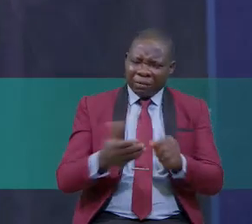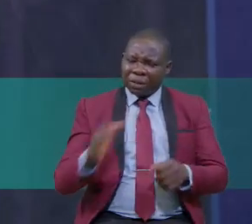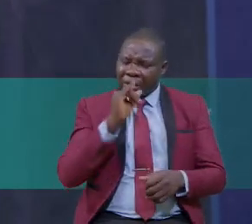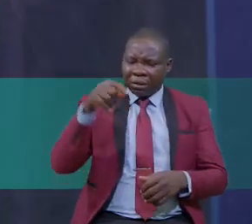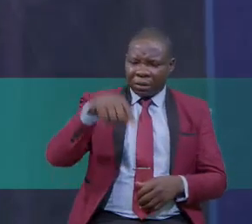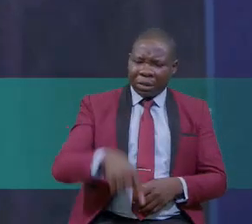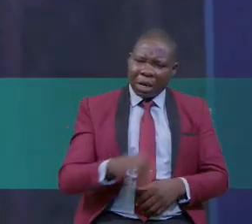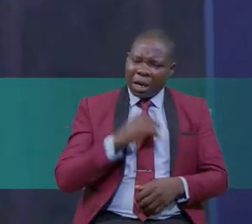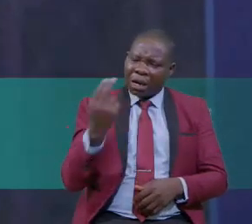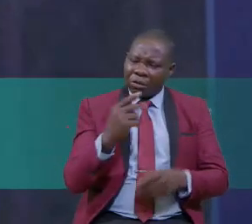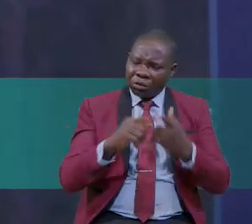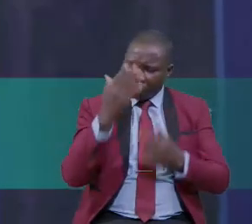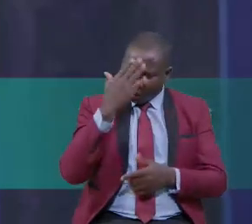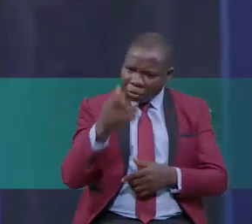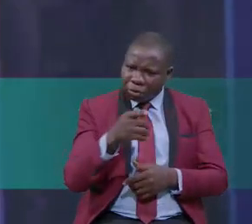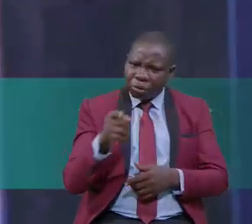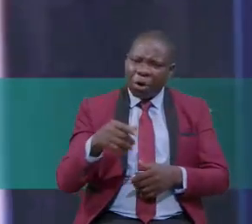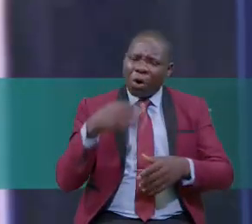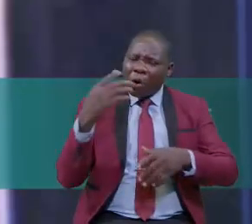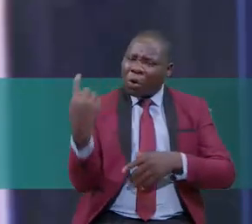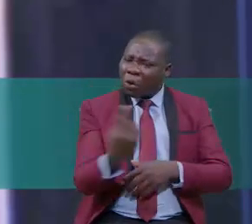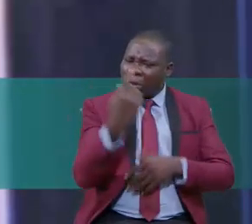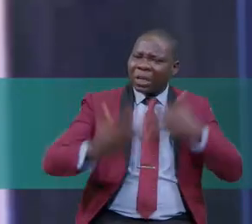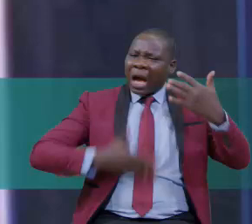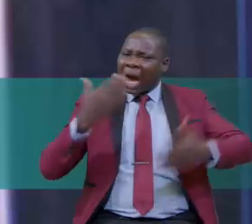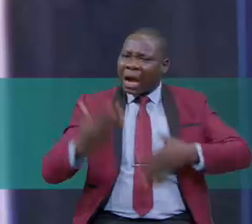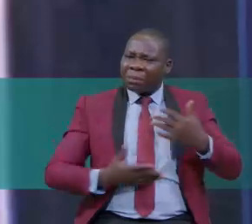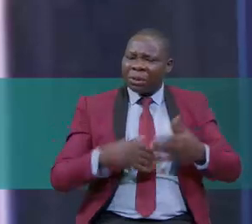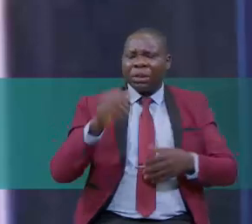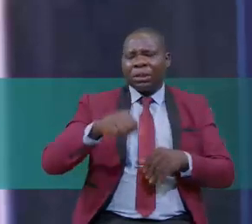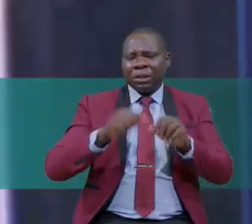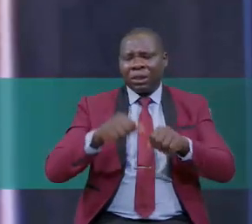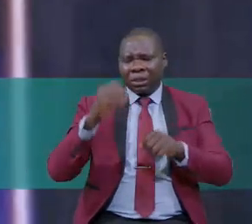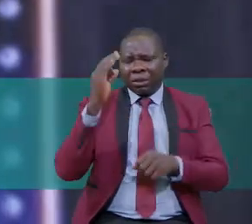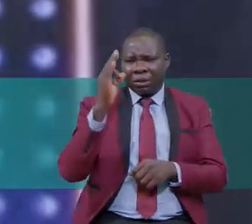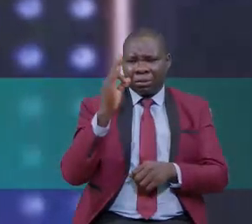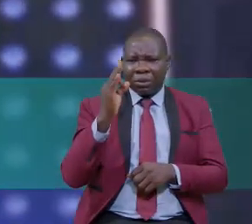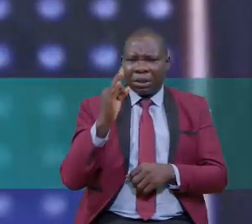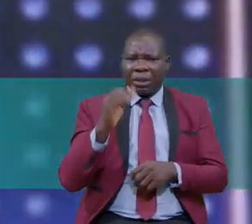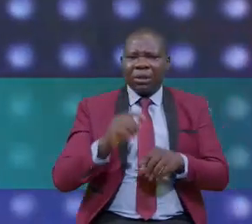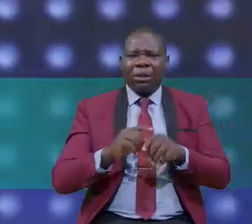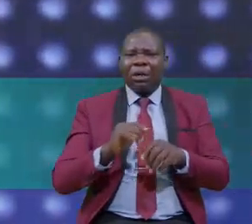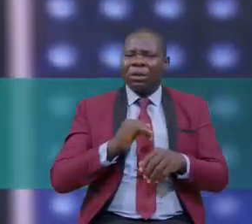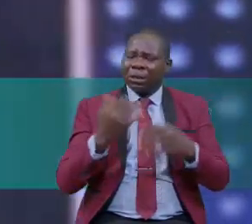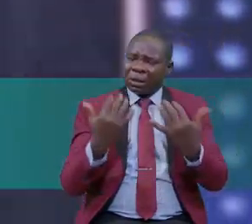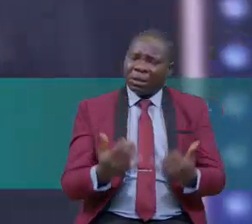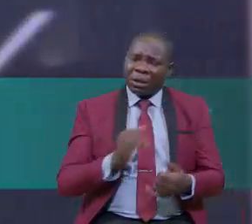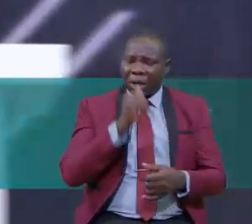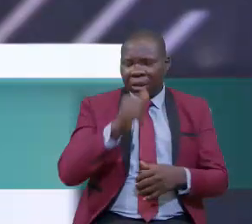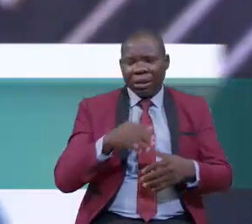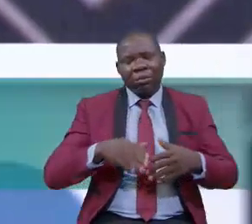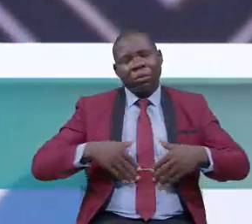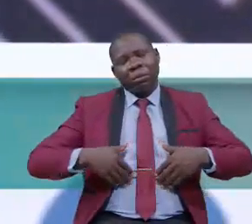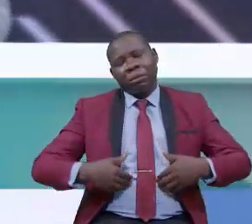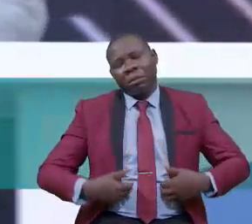A lot has happened between the time you saw me and today. And now I am feeble.